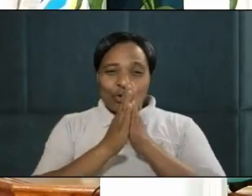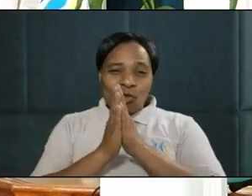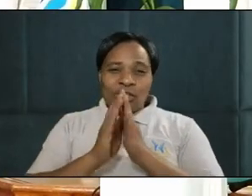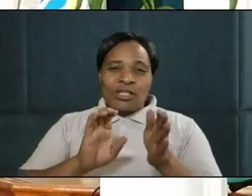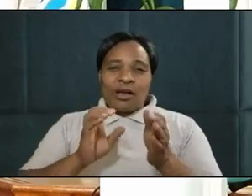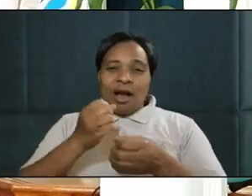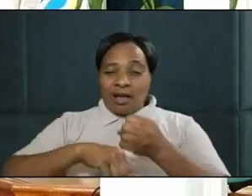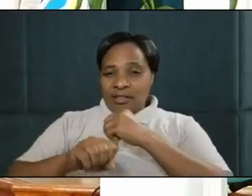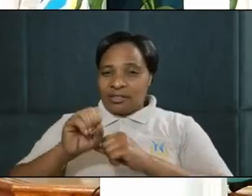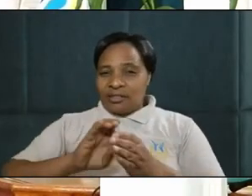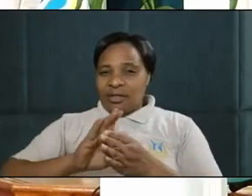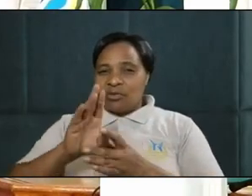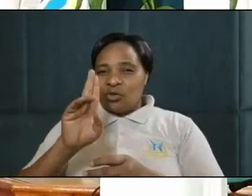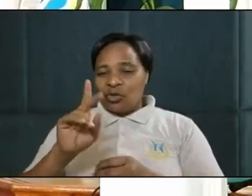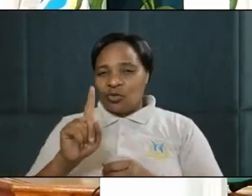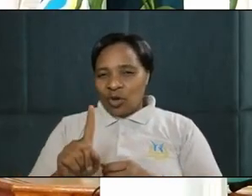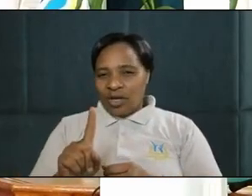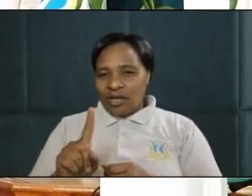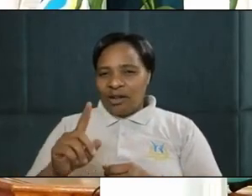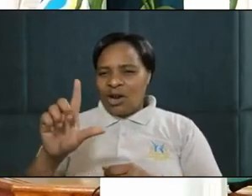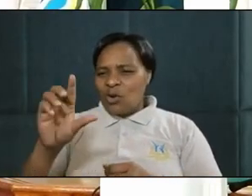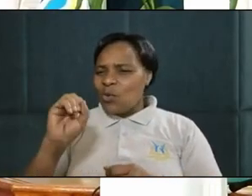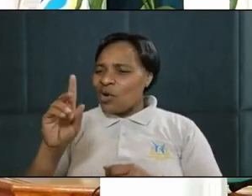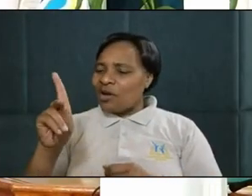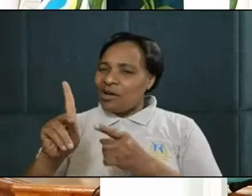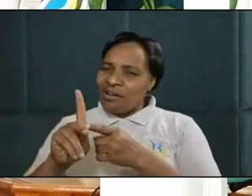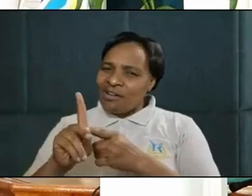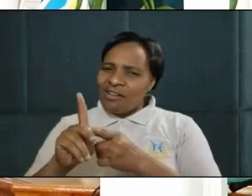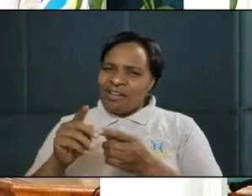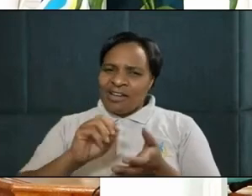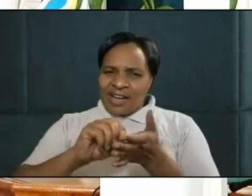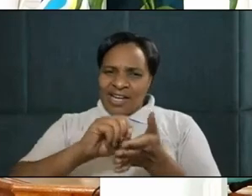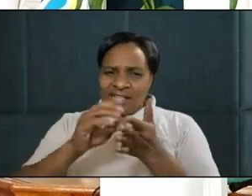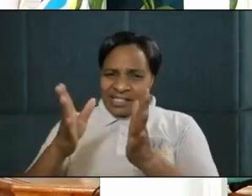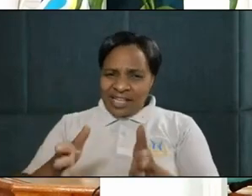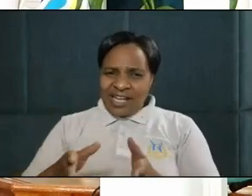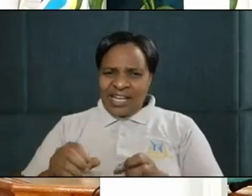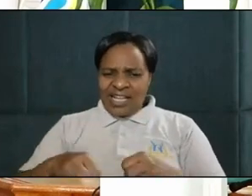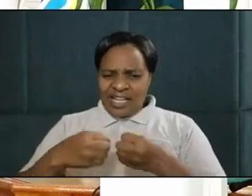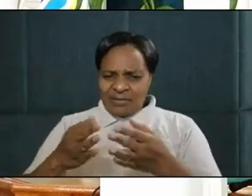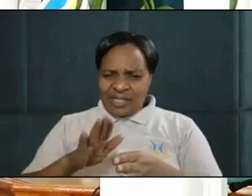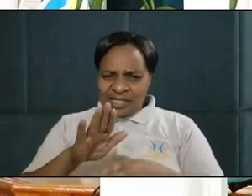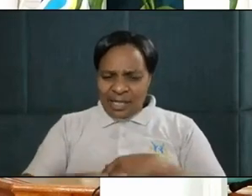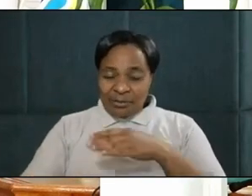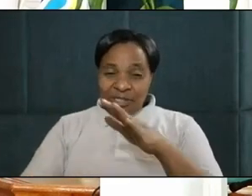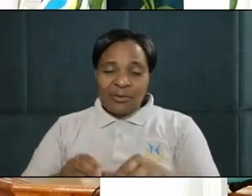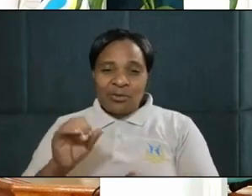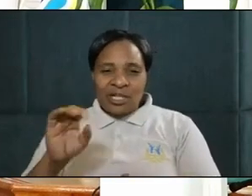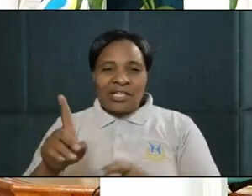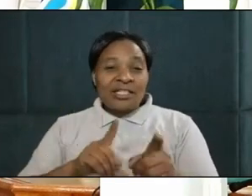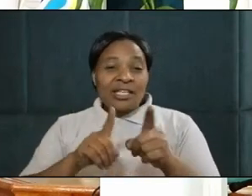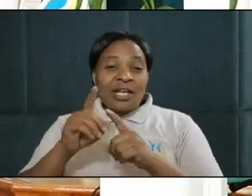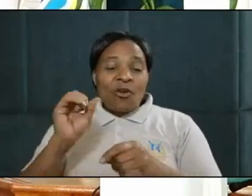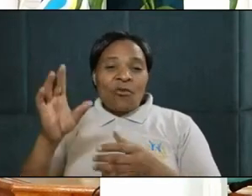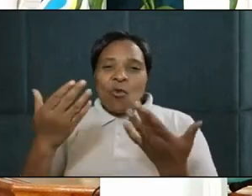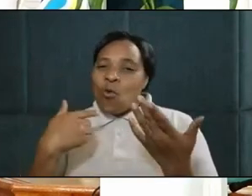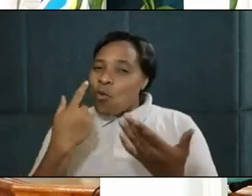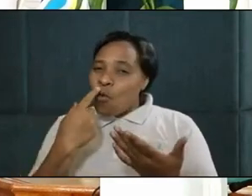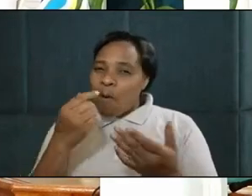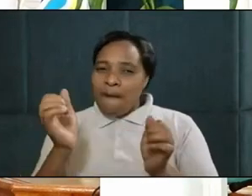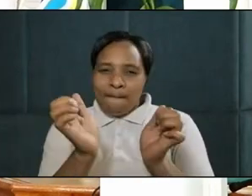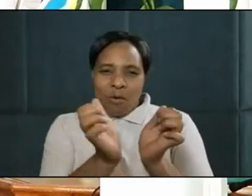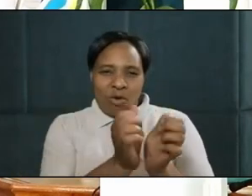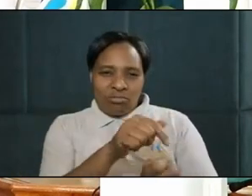21. Luke, who is the writer, gives us a step-by-step scenario of the journey of Paul, beginning from